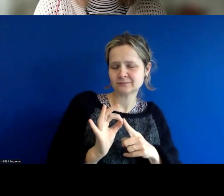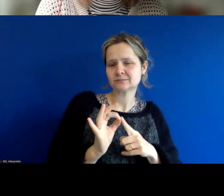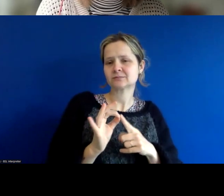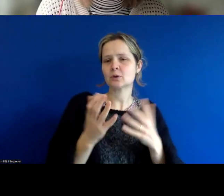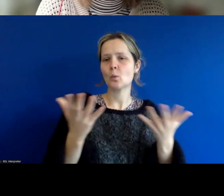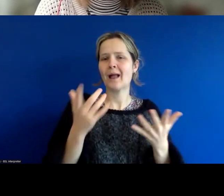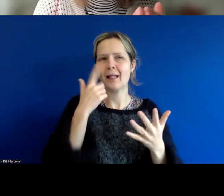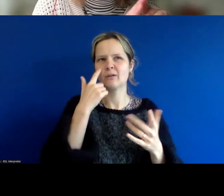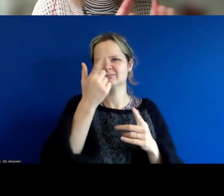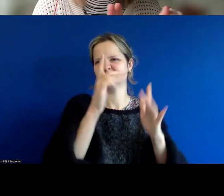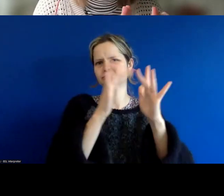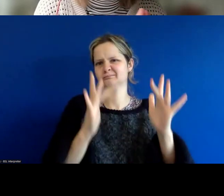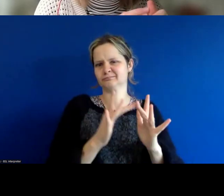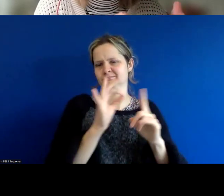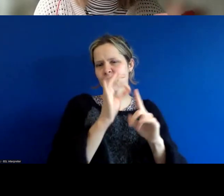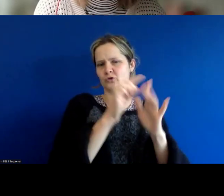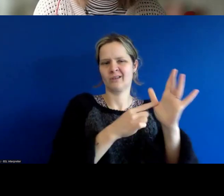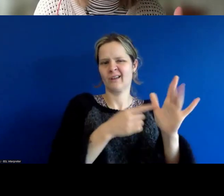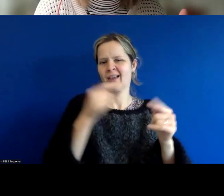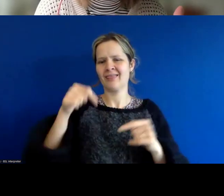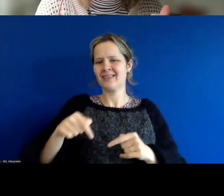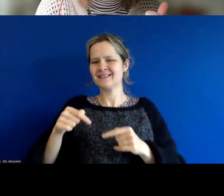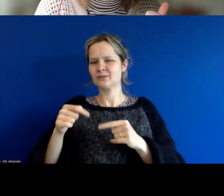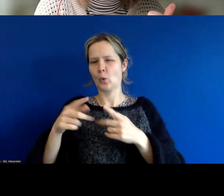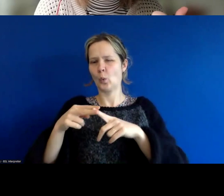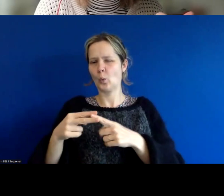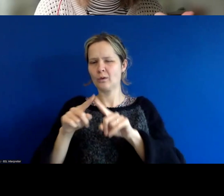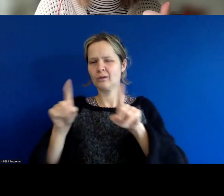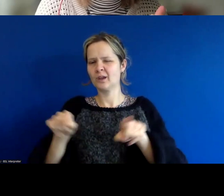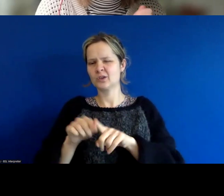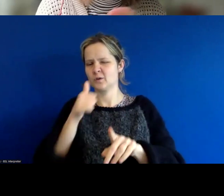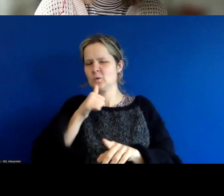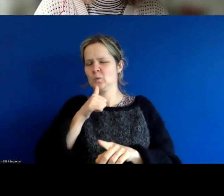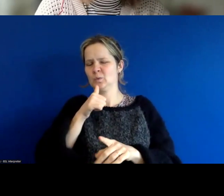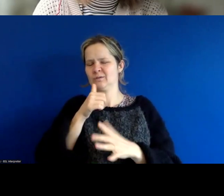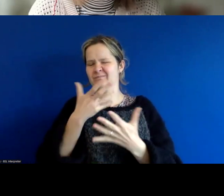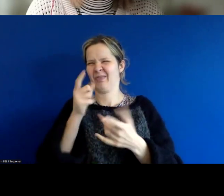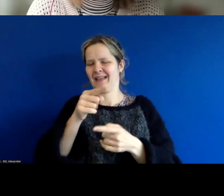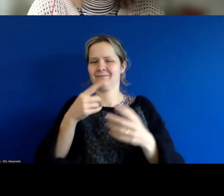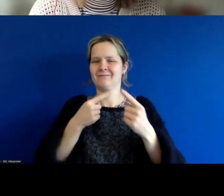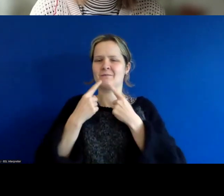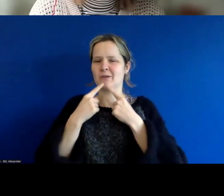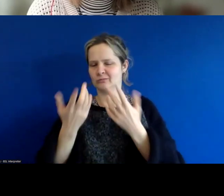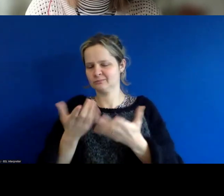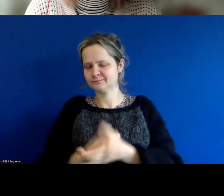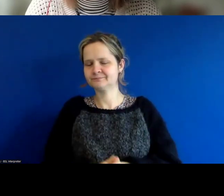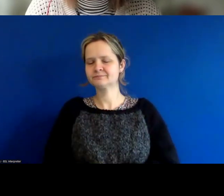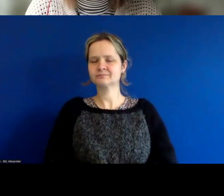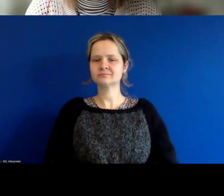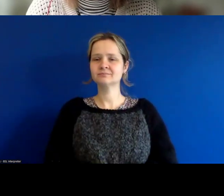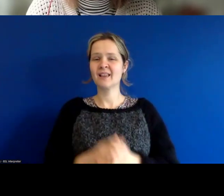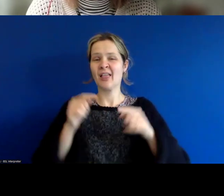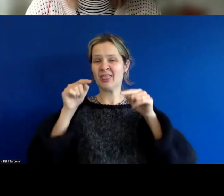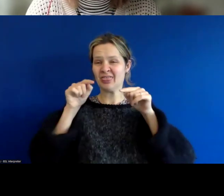look for that. The Explorer doesn't give that kind of granular information about particular grants. So this is